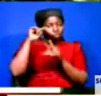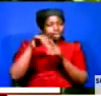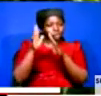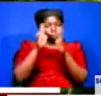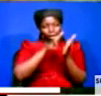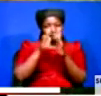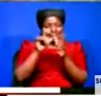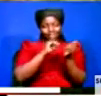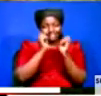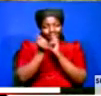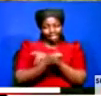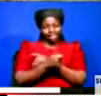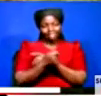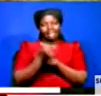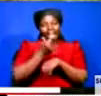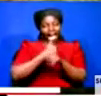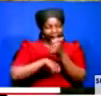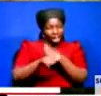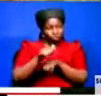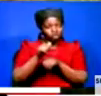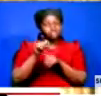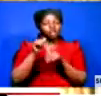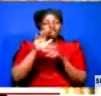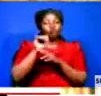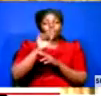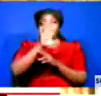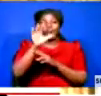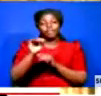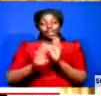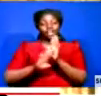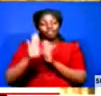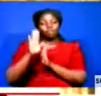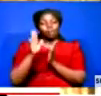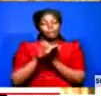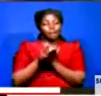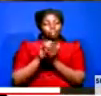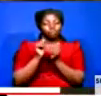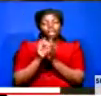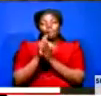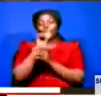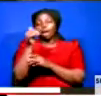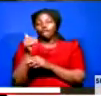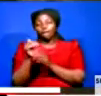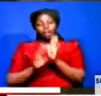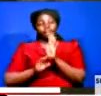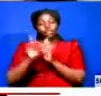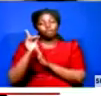adoption and mitigation from the Africa Development Bank and other development partners.